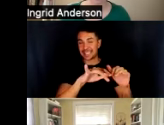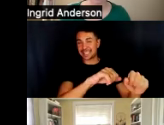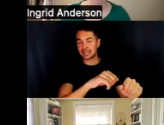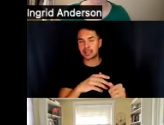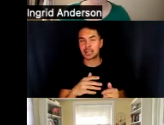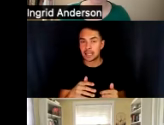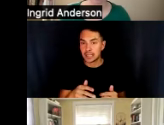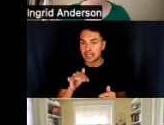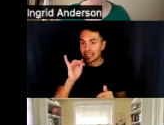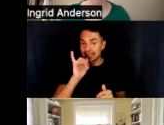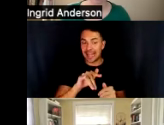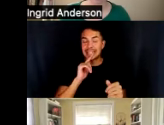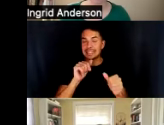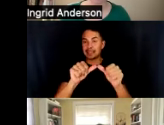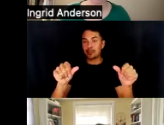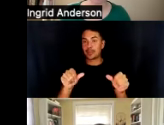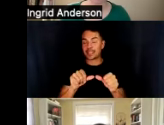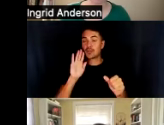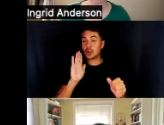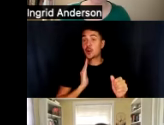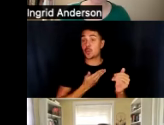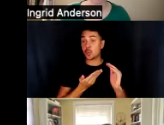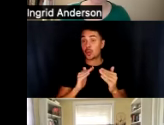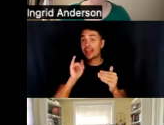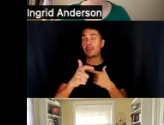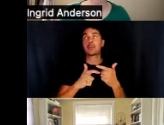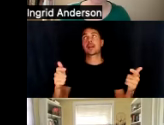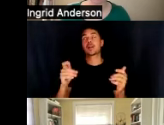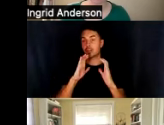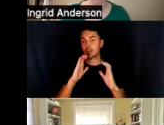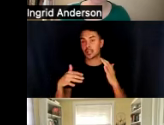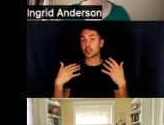Like that is a bigger conversation.